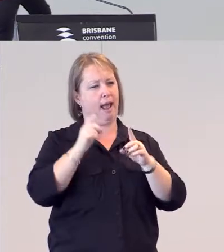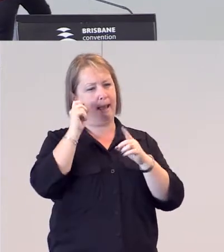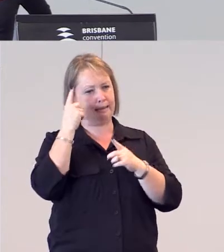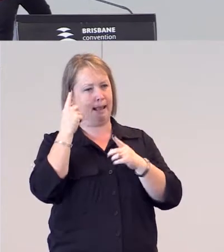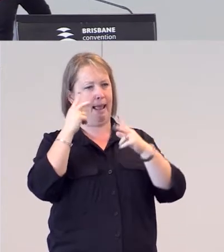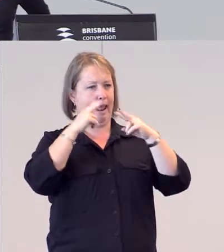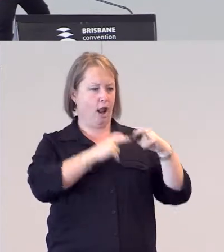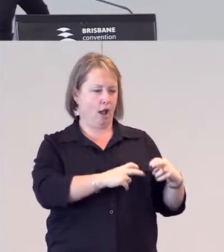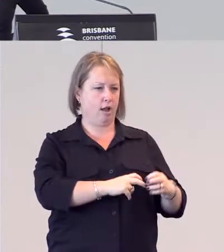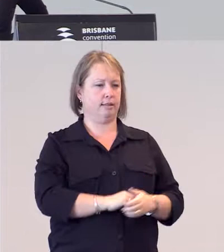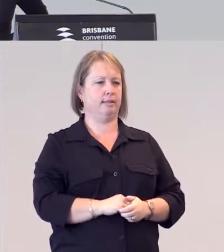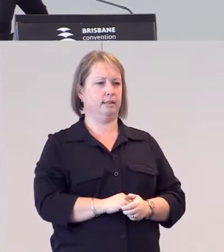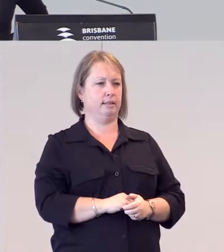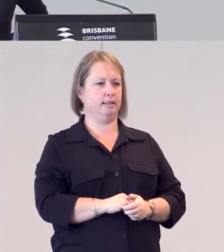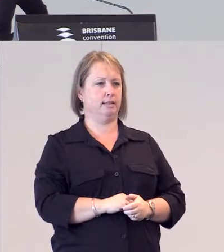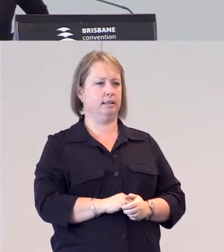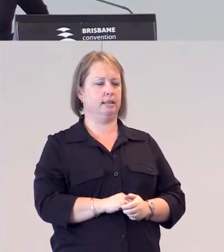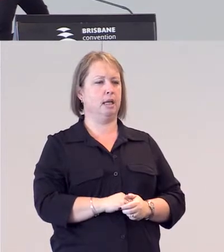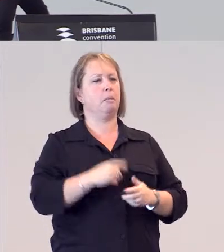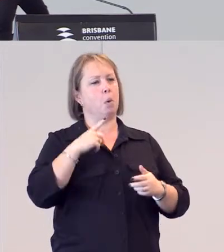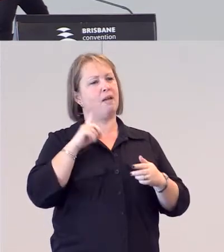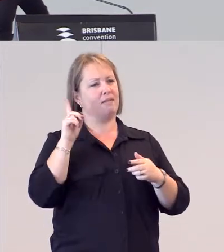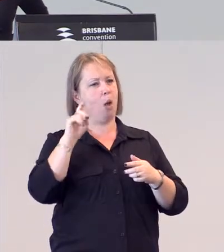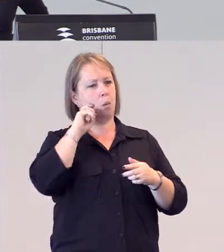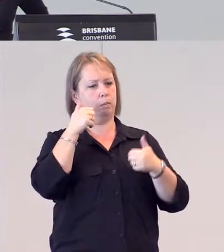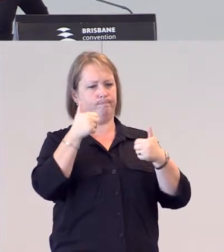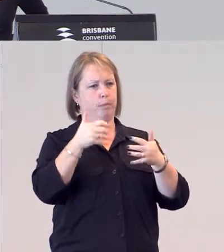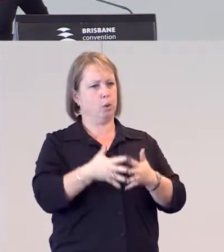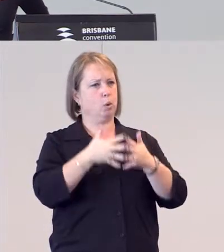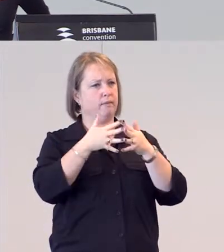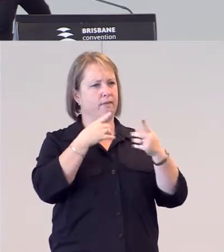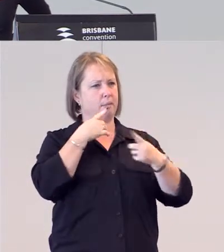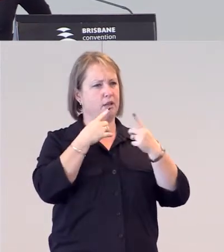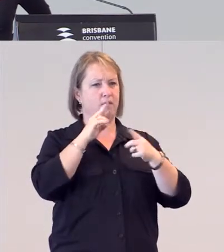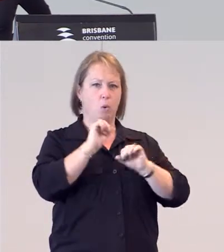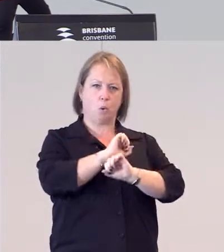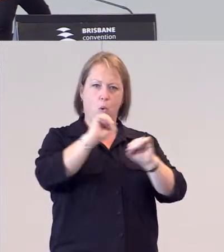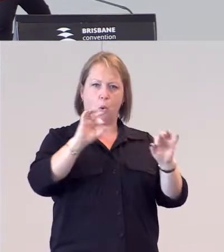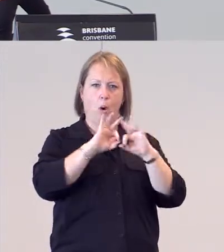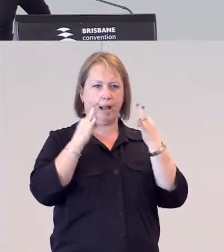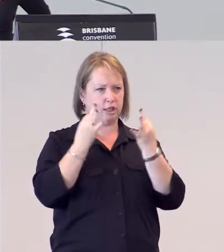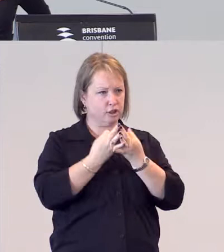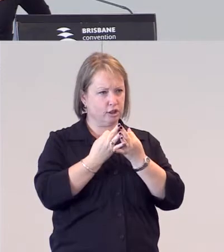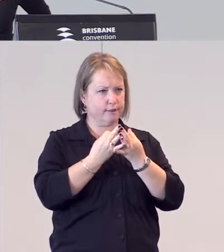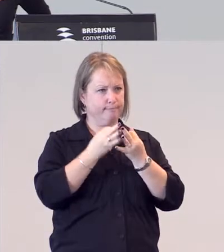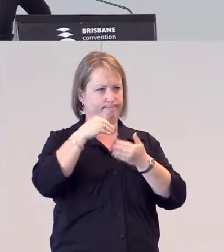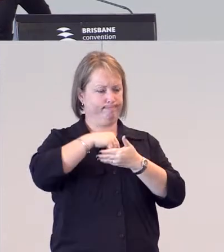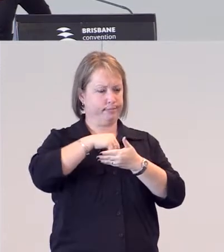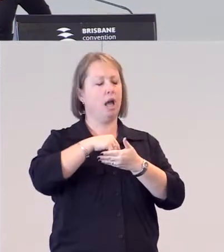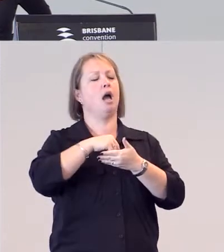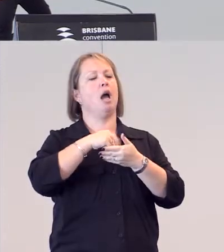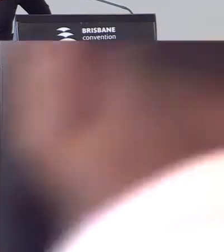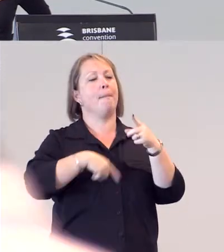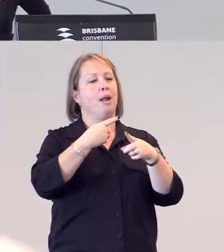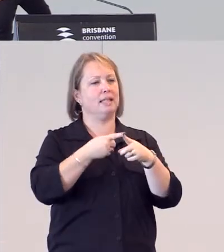phase, because that will have useful information for you in your organisations, but also useful